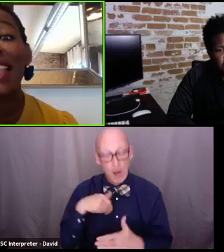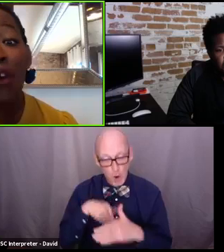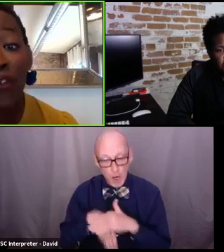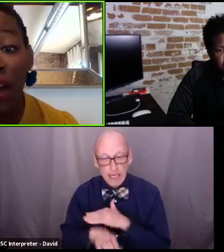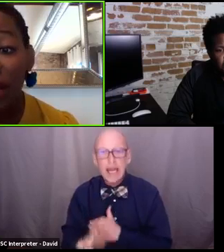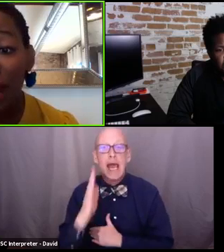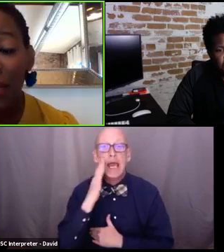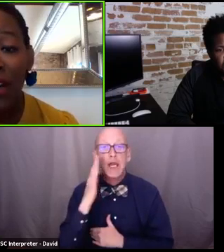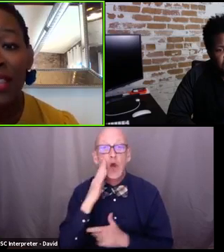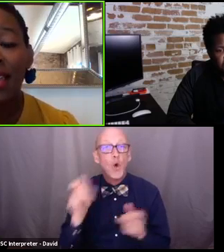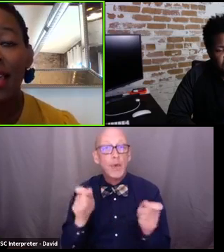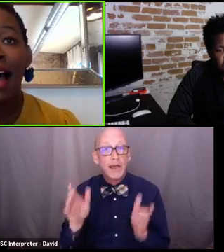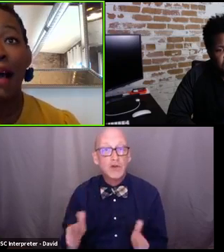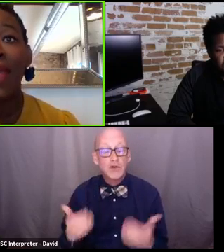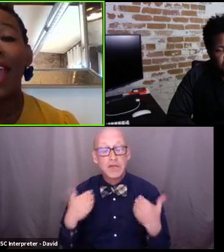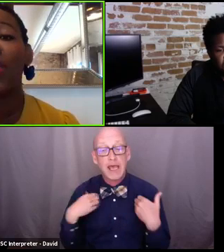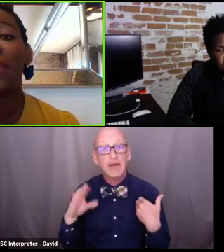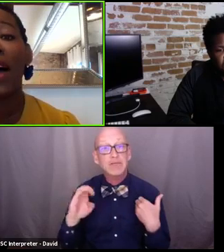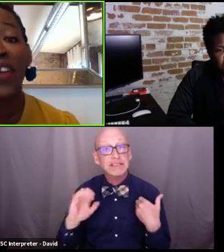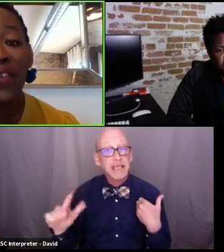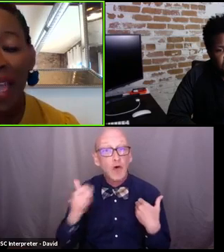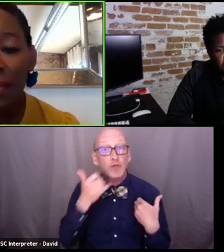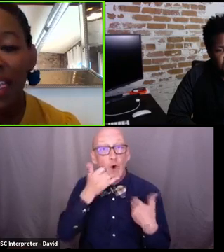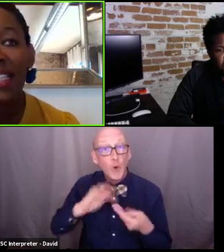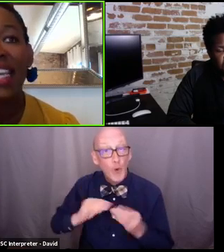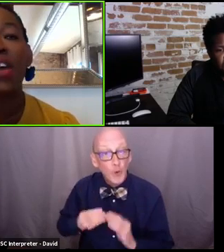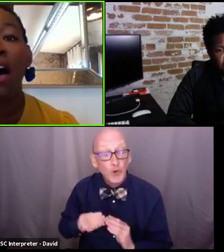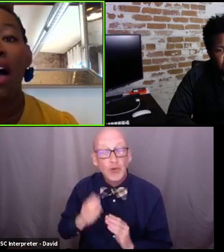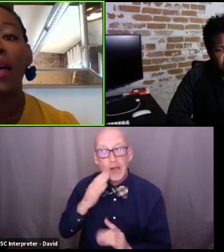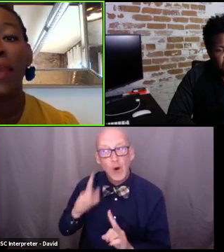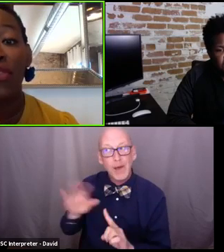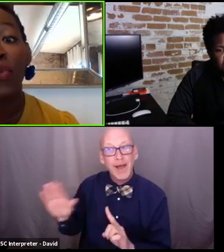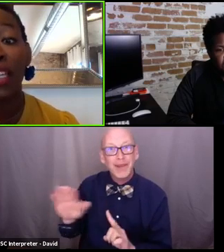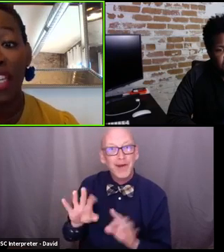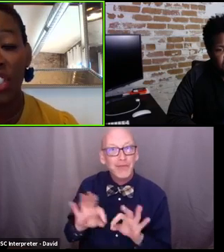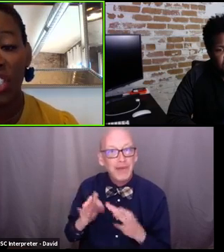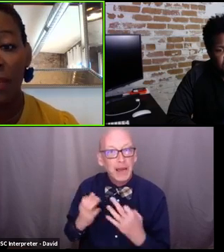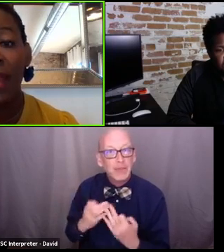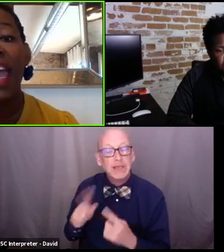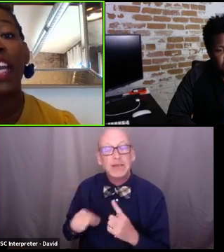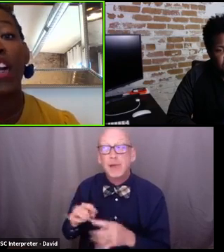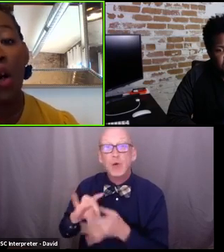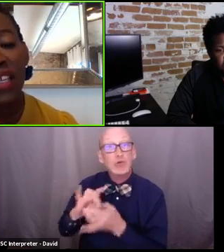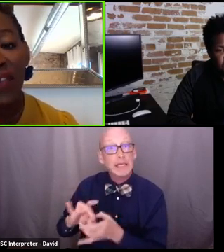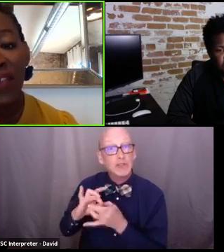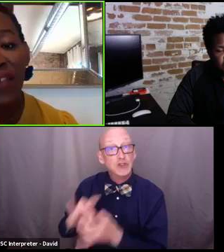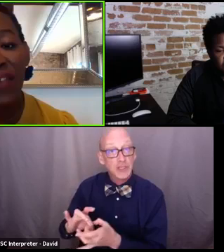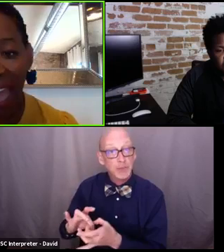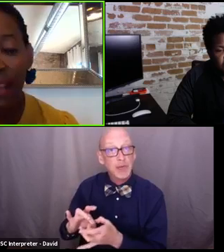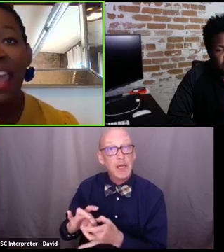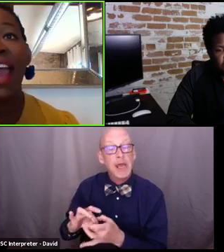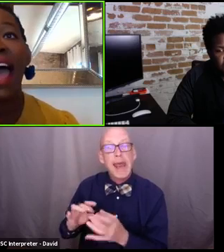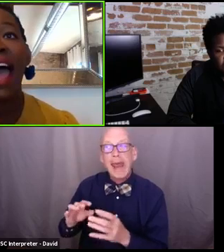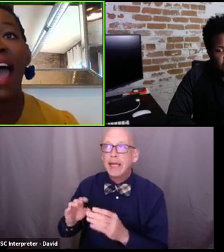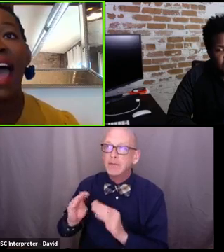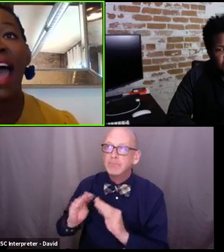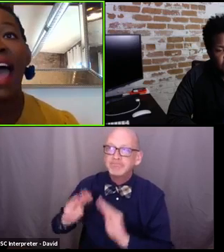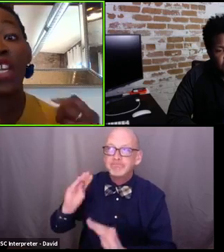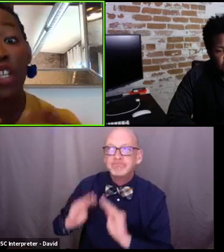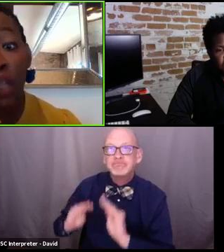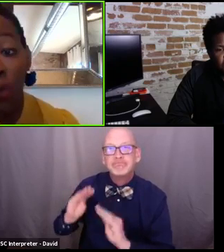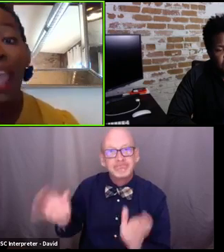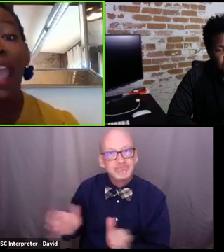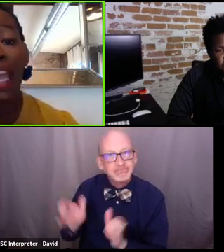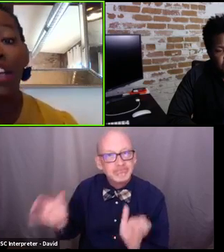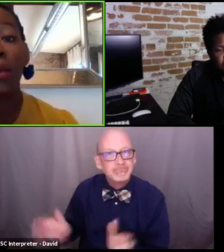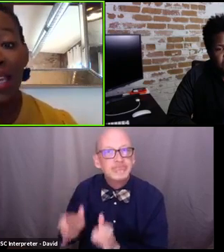got cell phone numbers, I know about their families. It's all about the relationship and cultivating that and having them believe